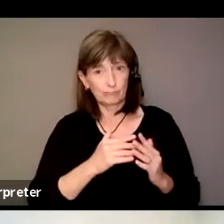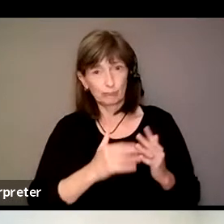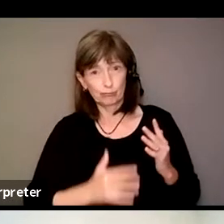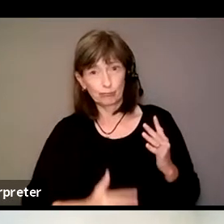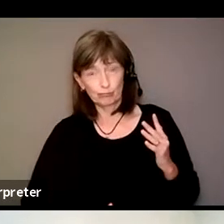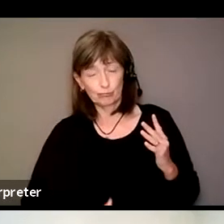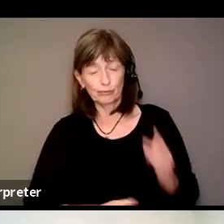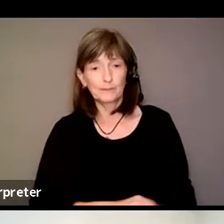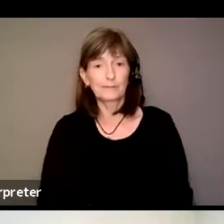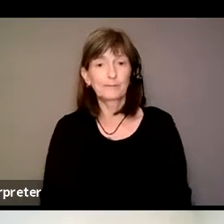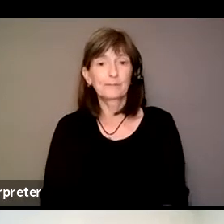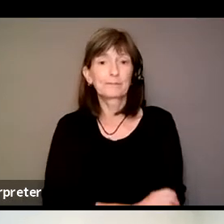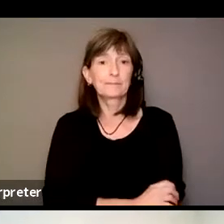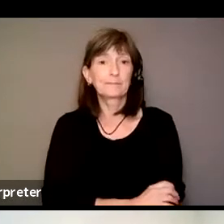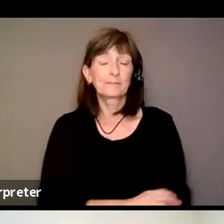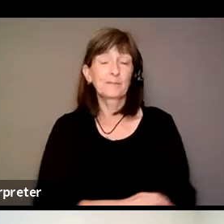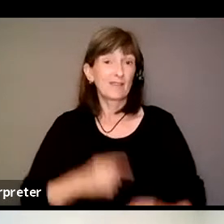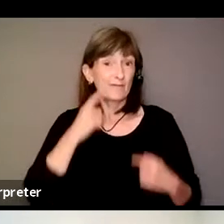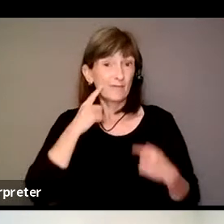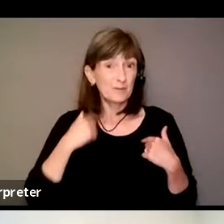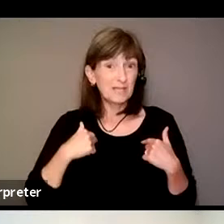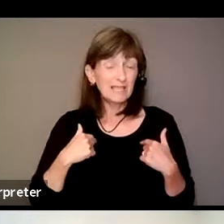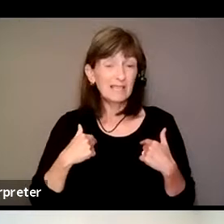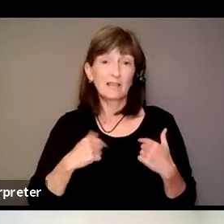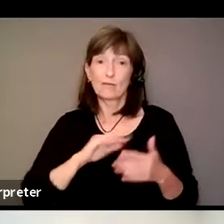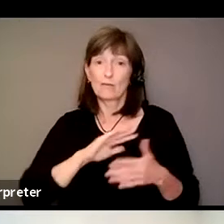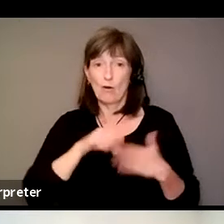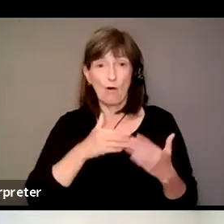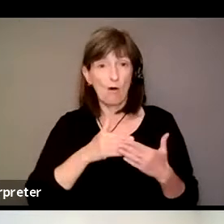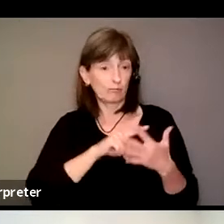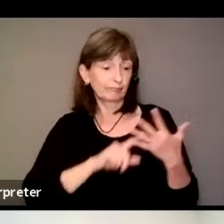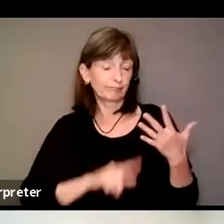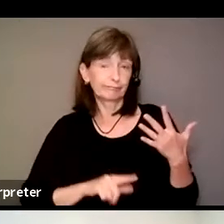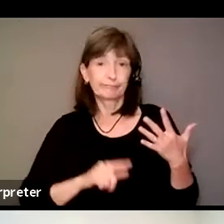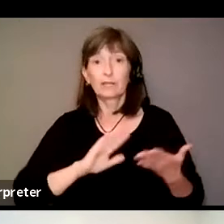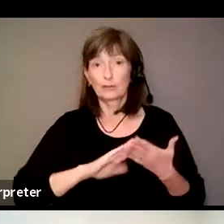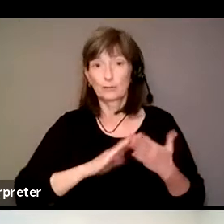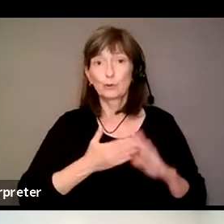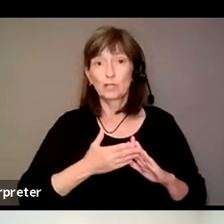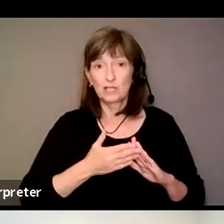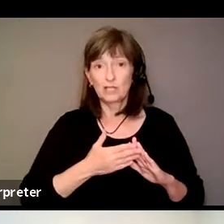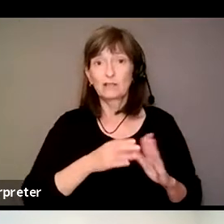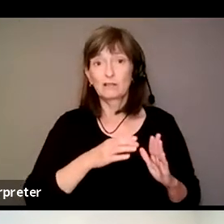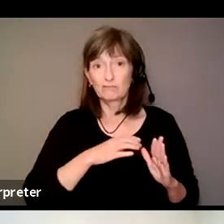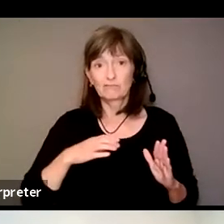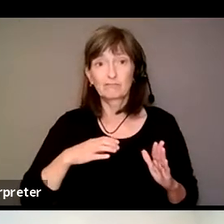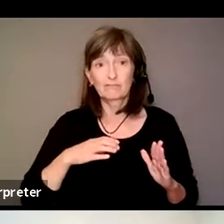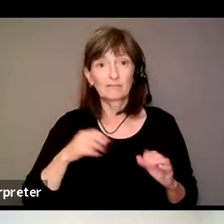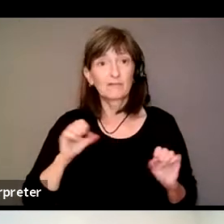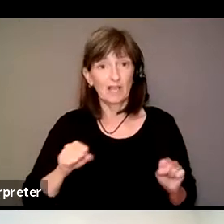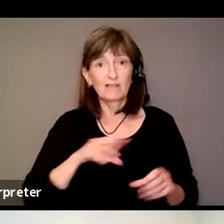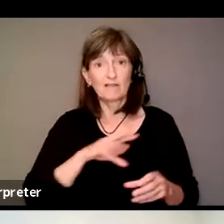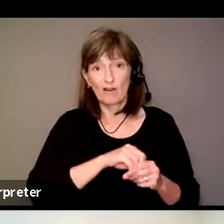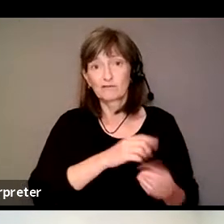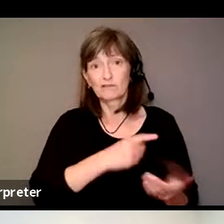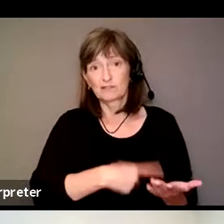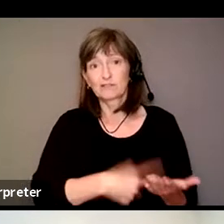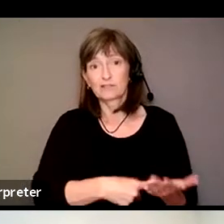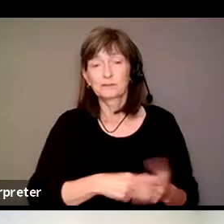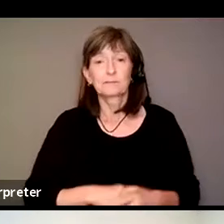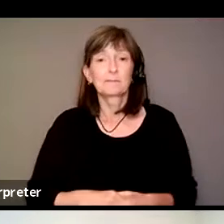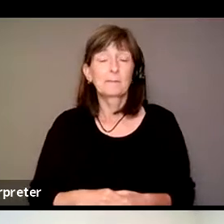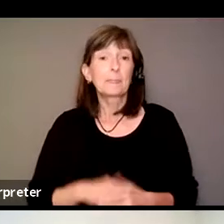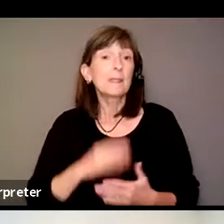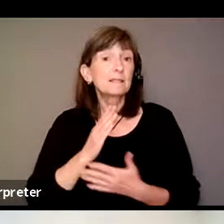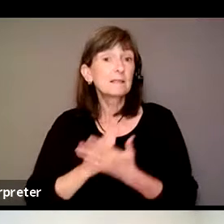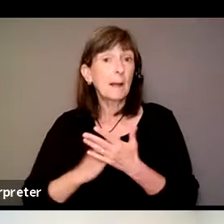own experience, these are all issues that municipalities can have a voice on and can contribute on. Some of these issues